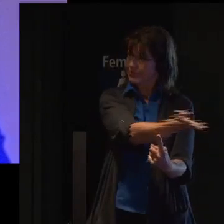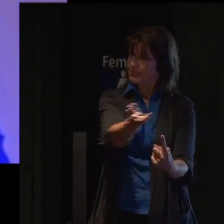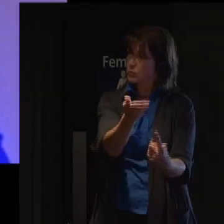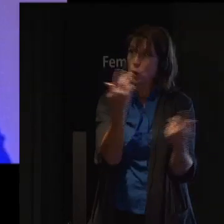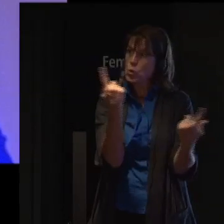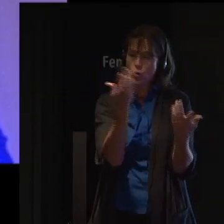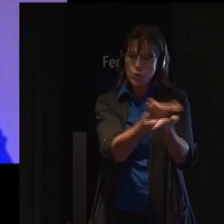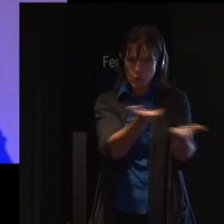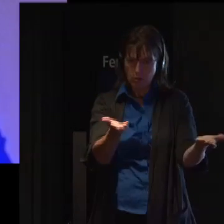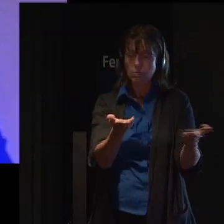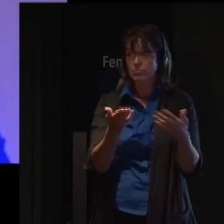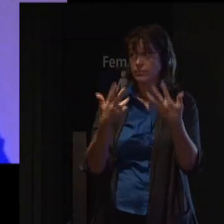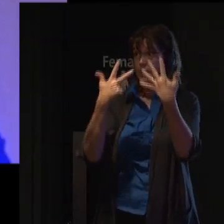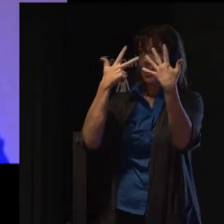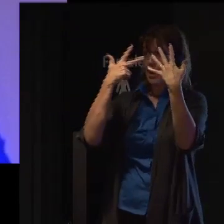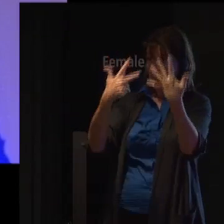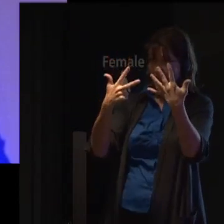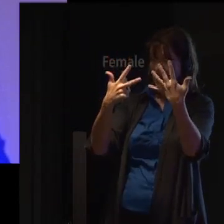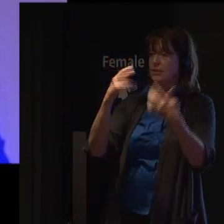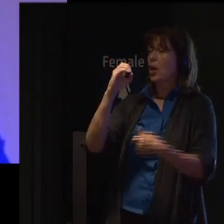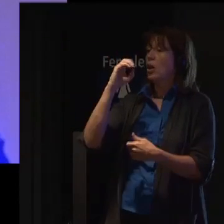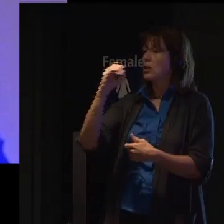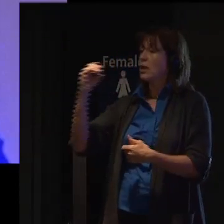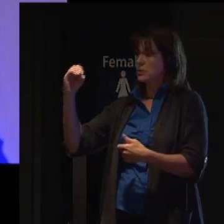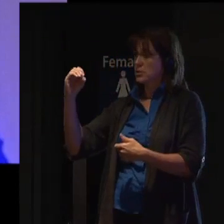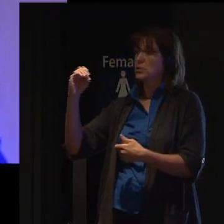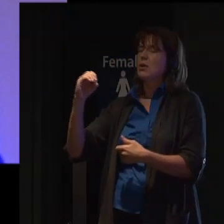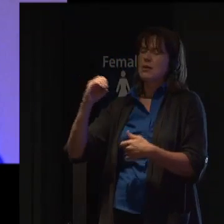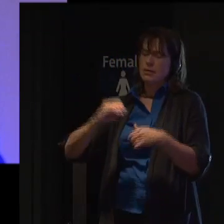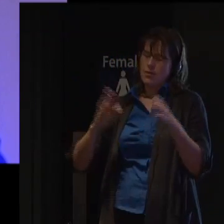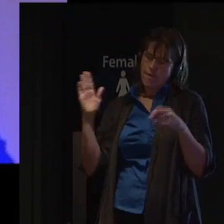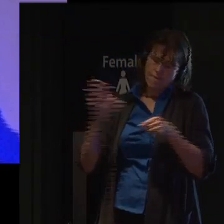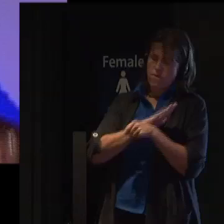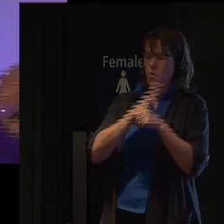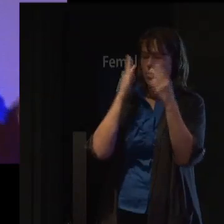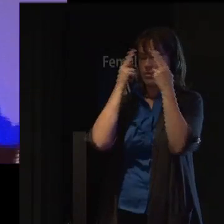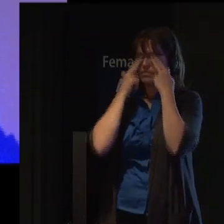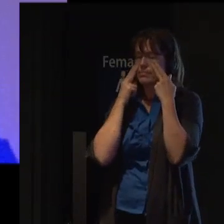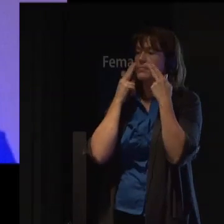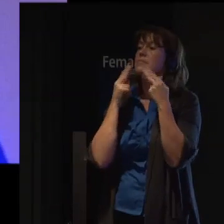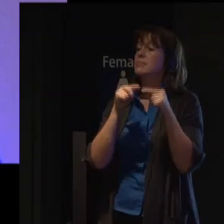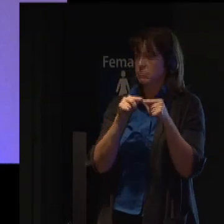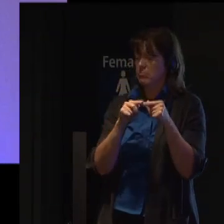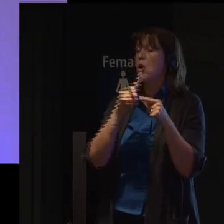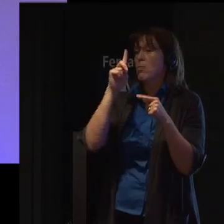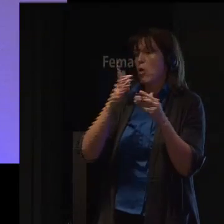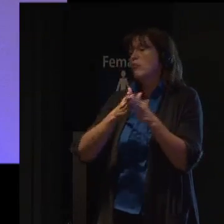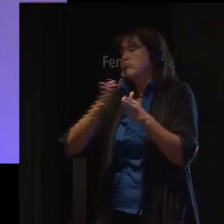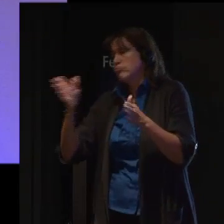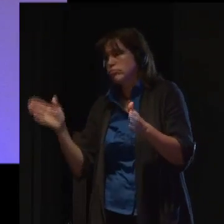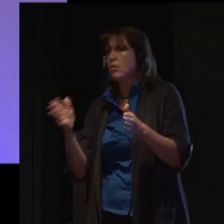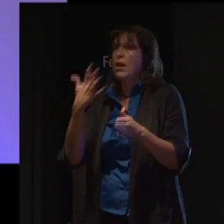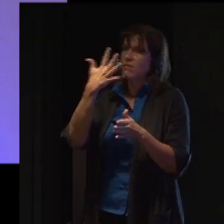have 8,000 totally blind people in Austria, and another 300,000 with the areas around Austria, 500